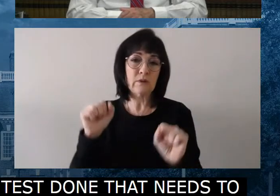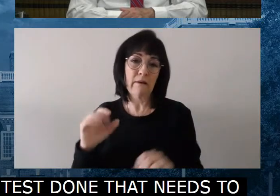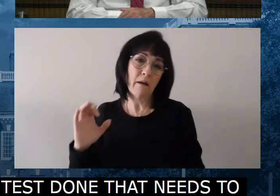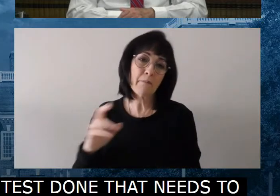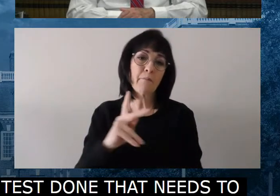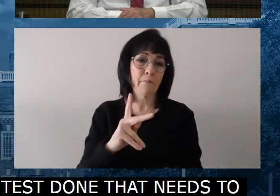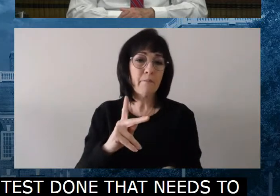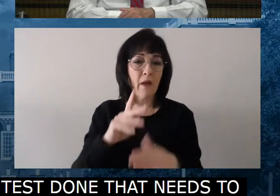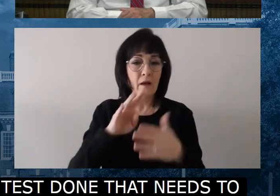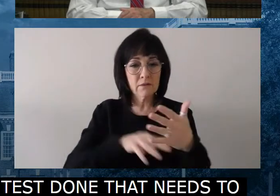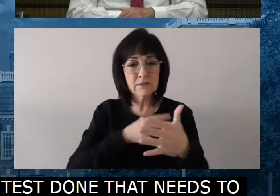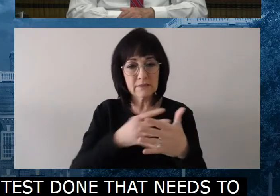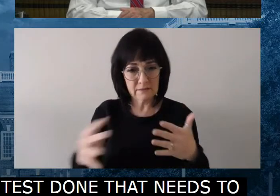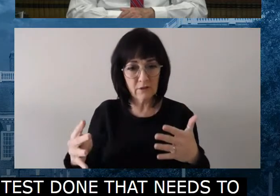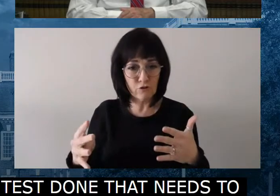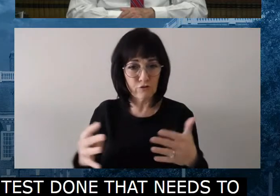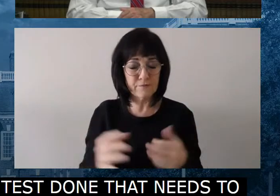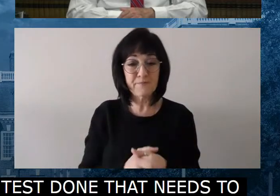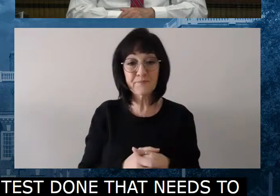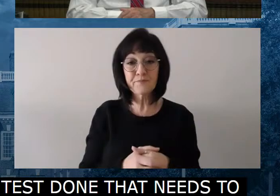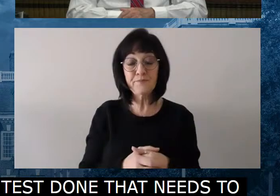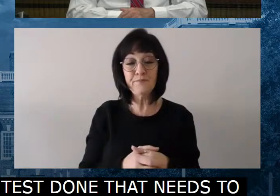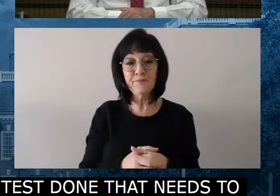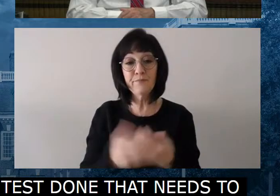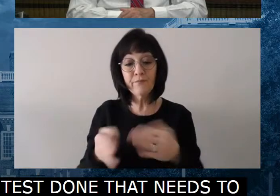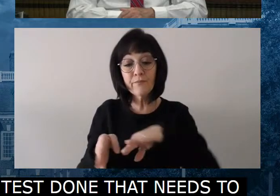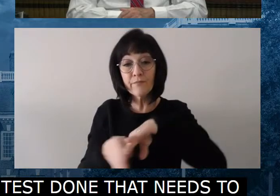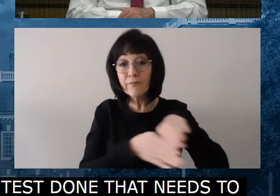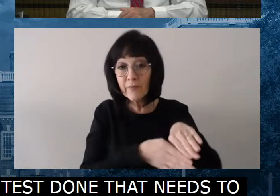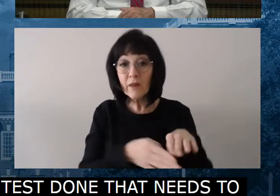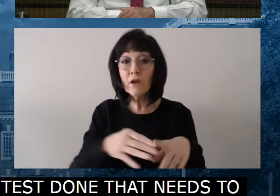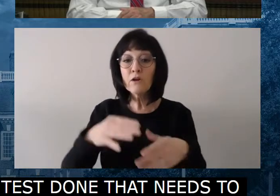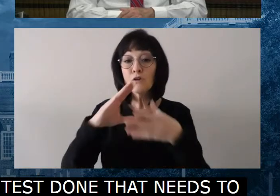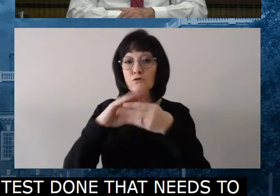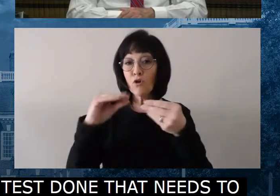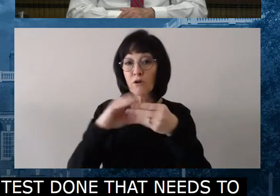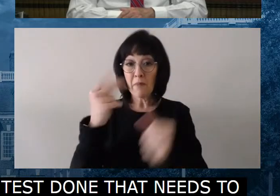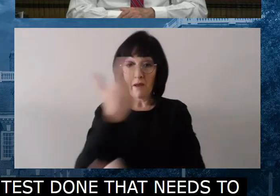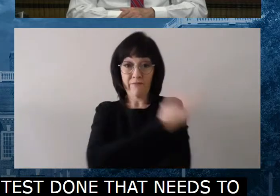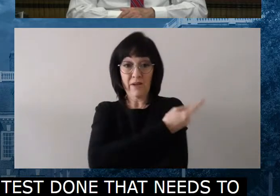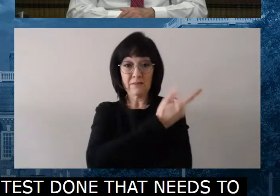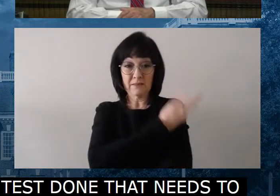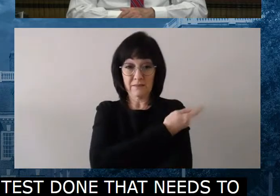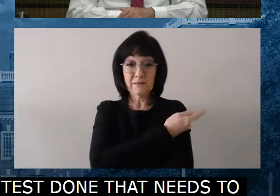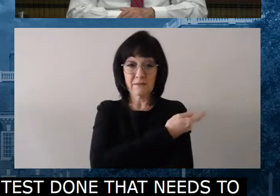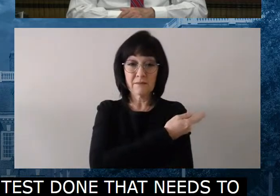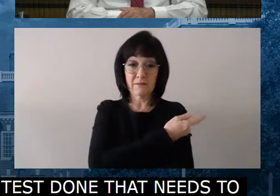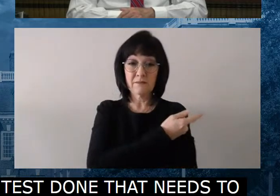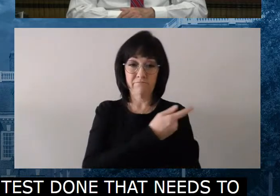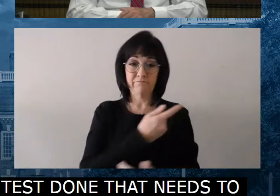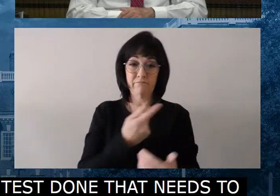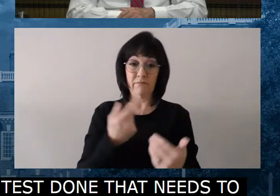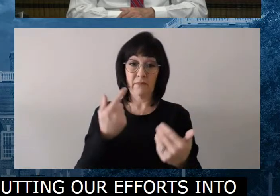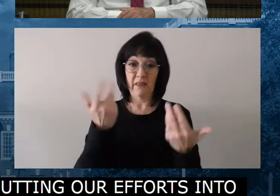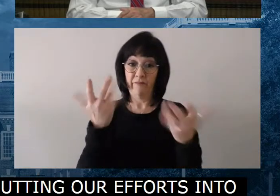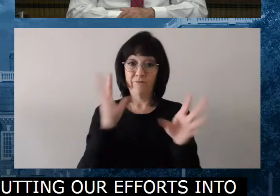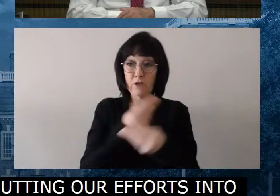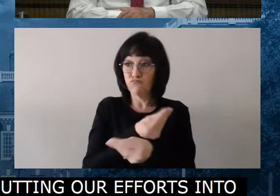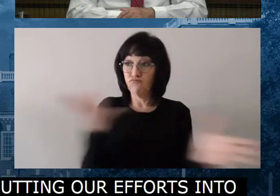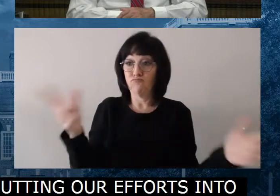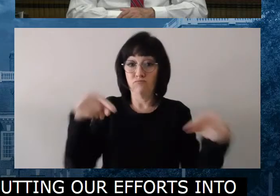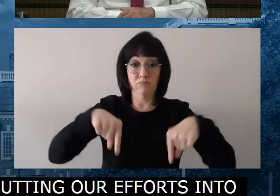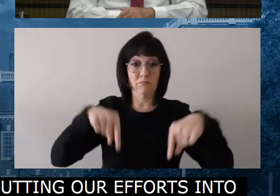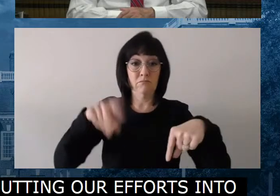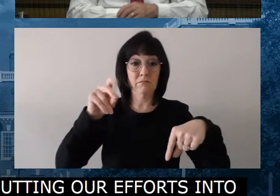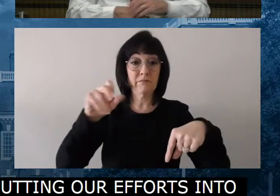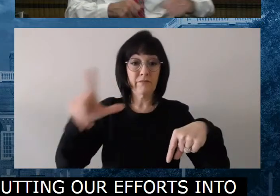administered 385,000 doses, which includes the federal